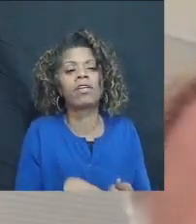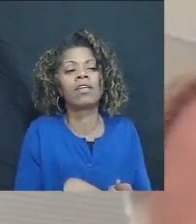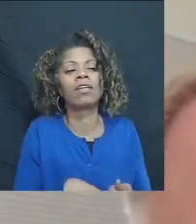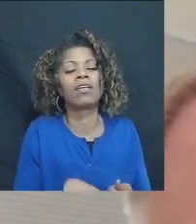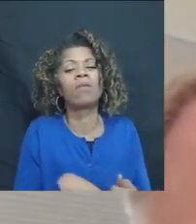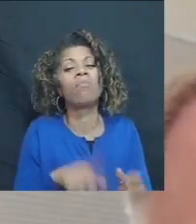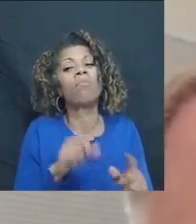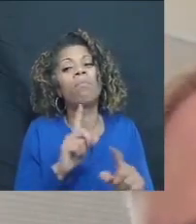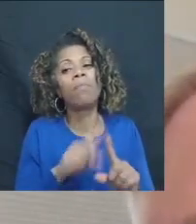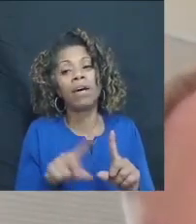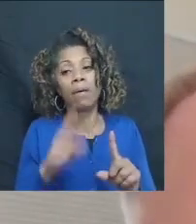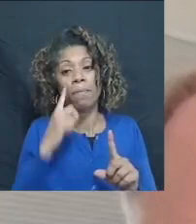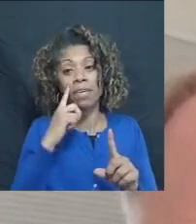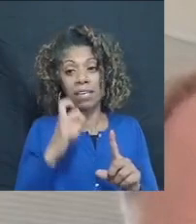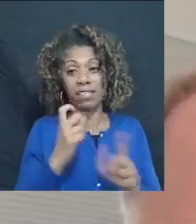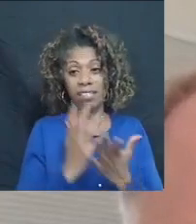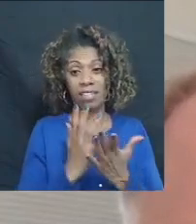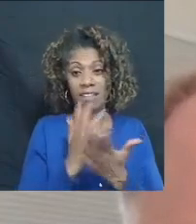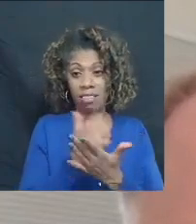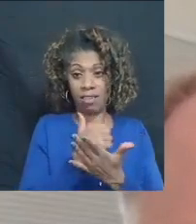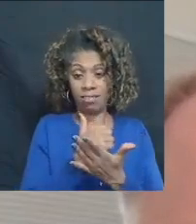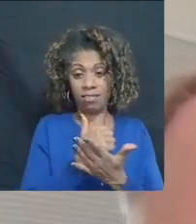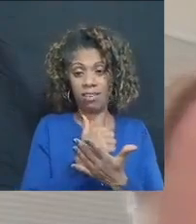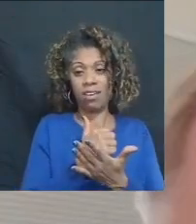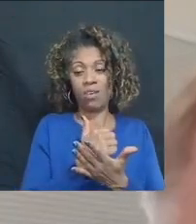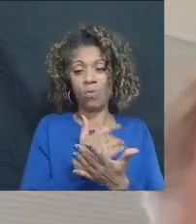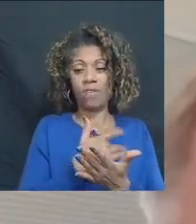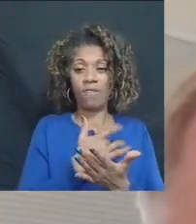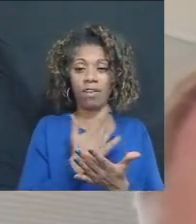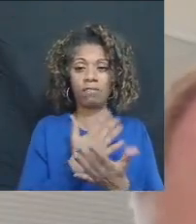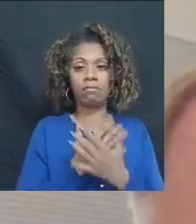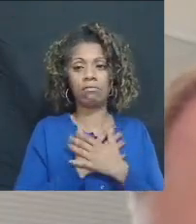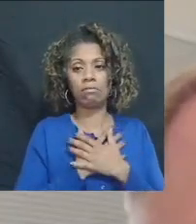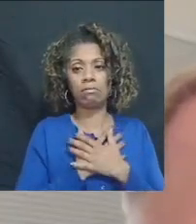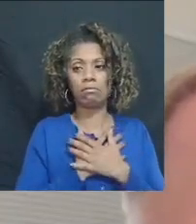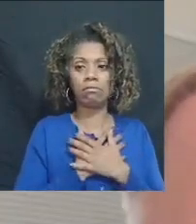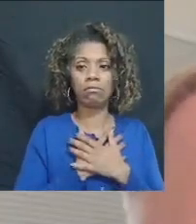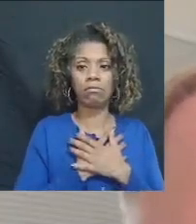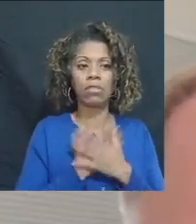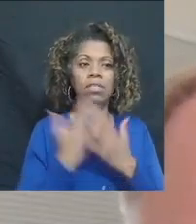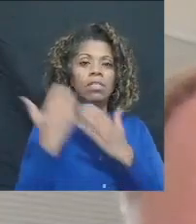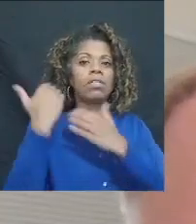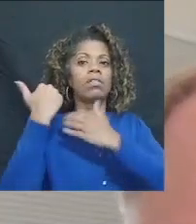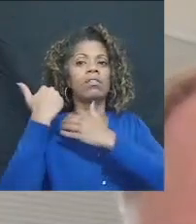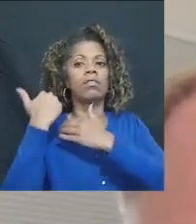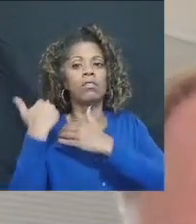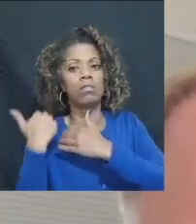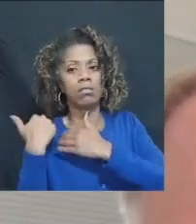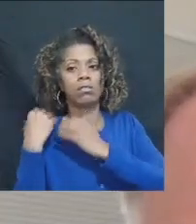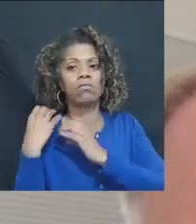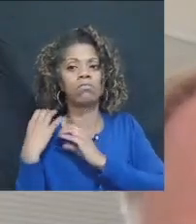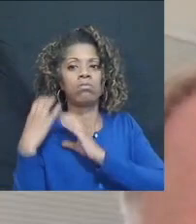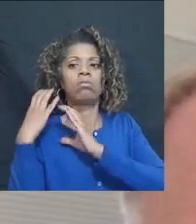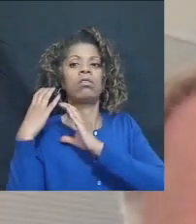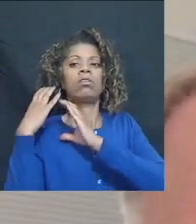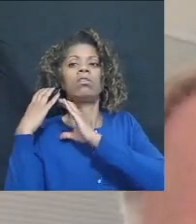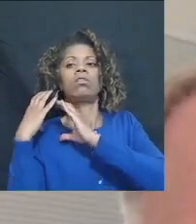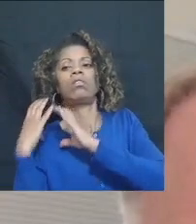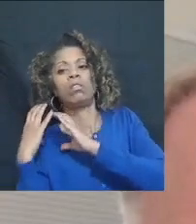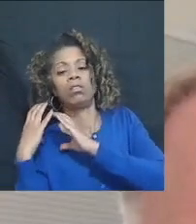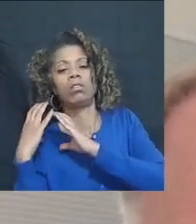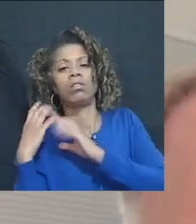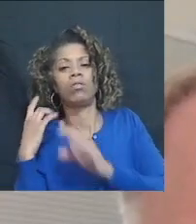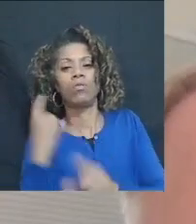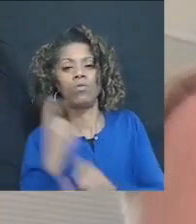working diligently to be good stewards of those resources. to assure that they are getting out